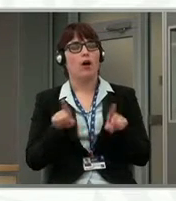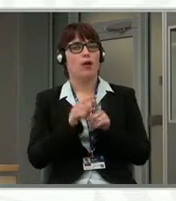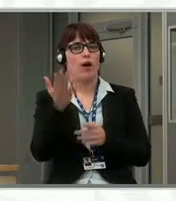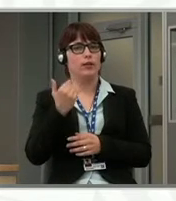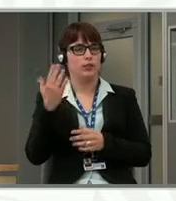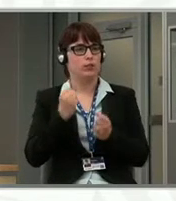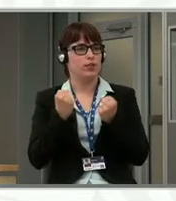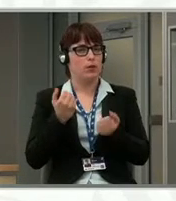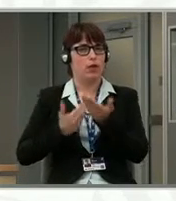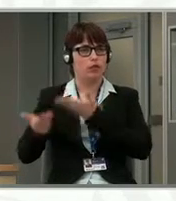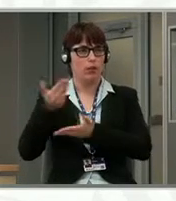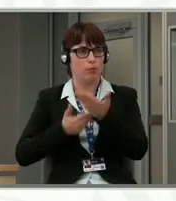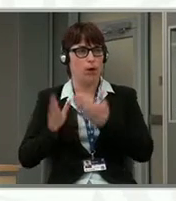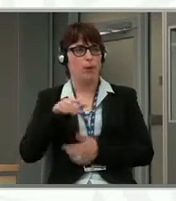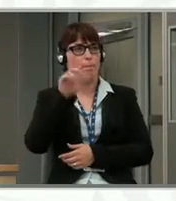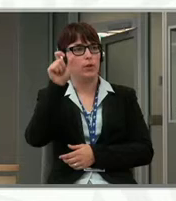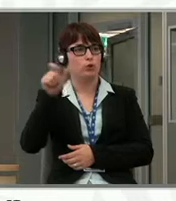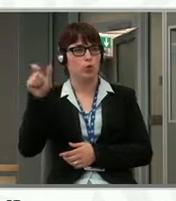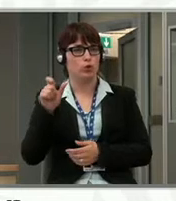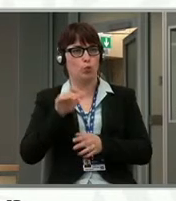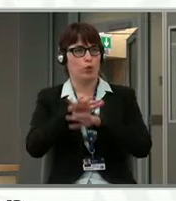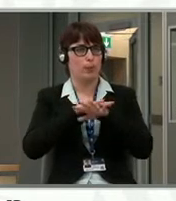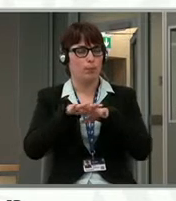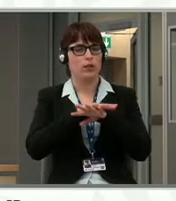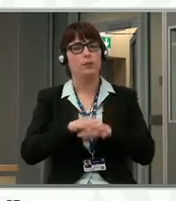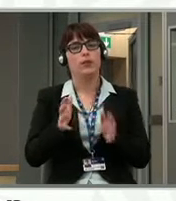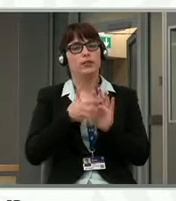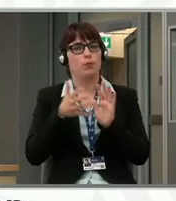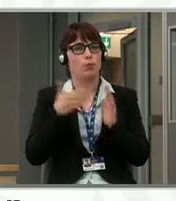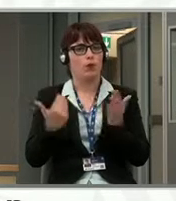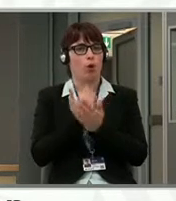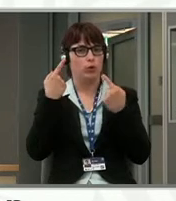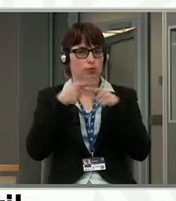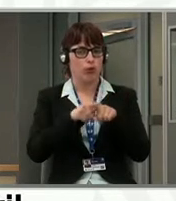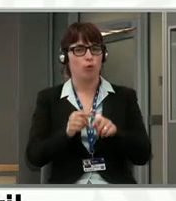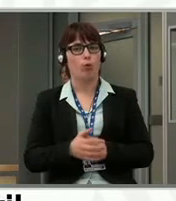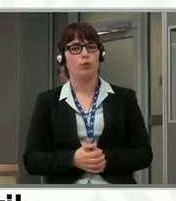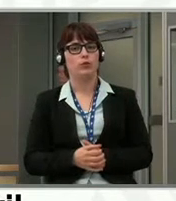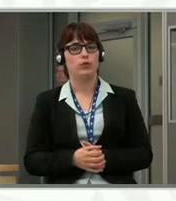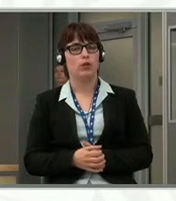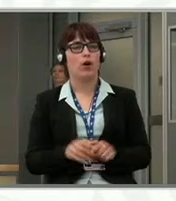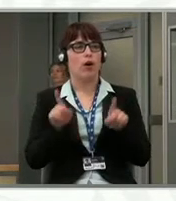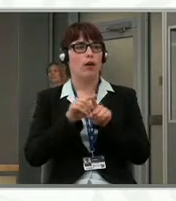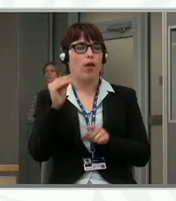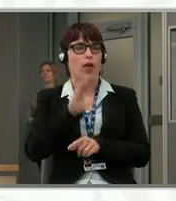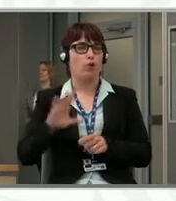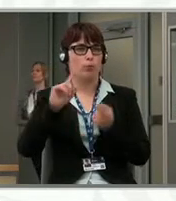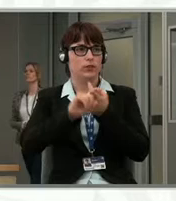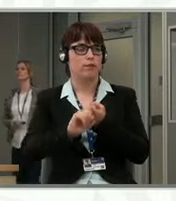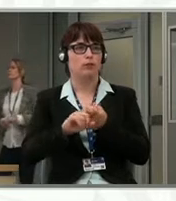everyone. We need to work together with the civic society to use the new technologies we